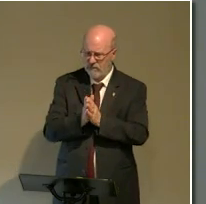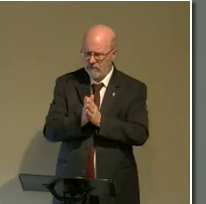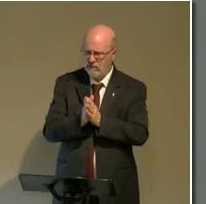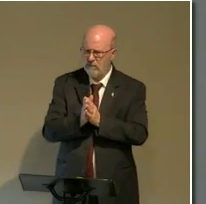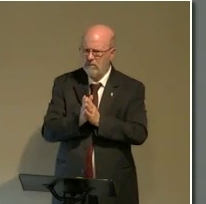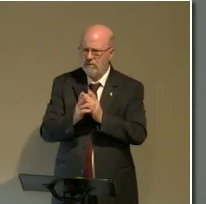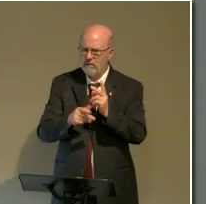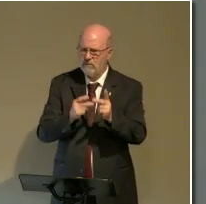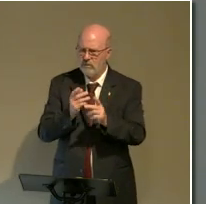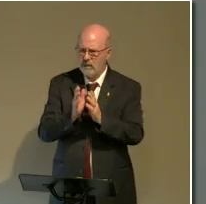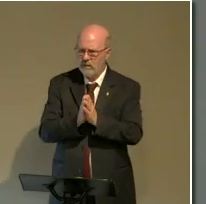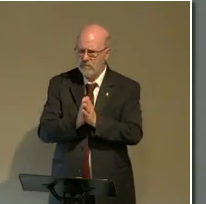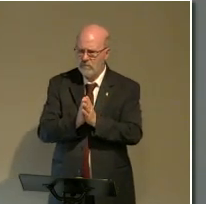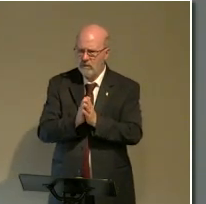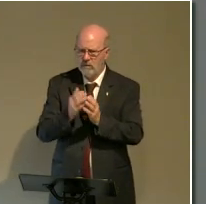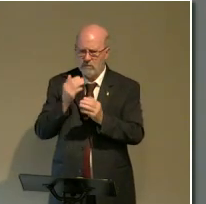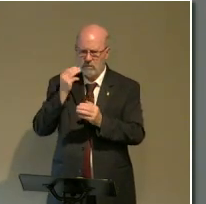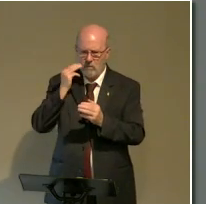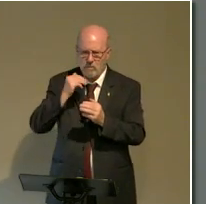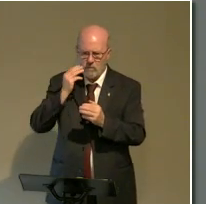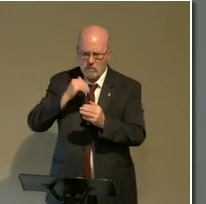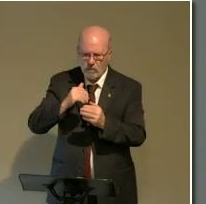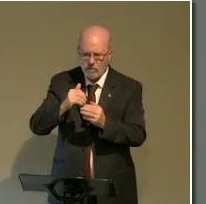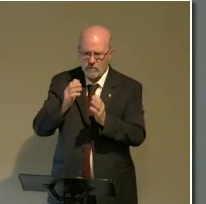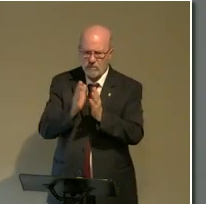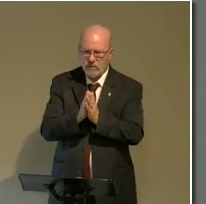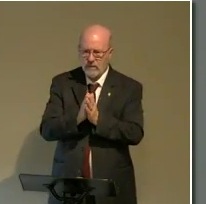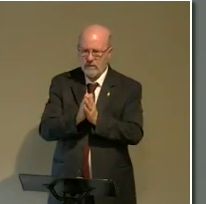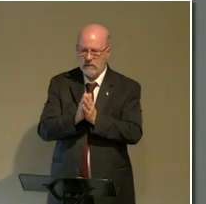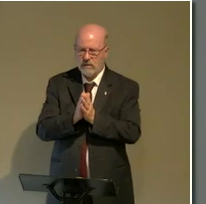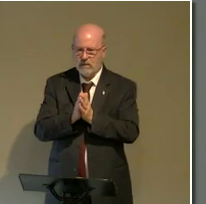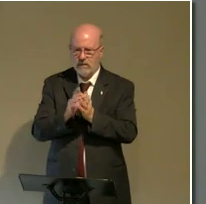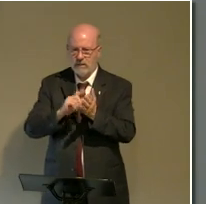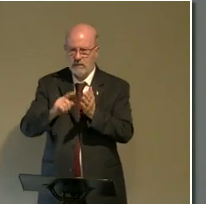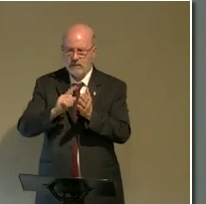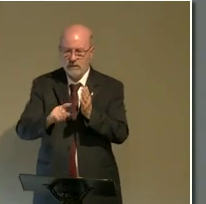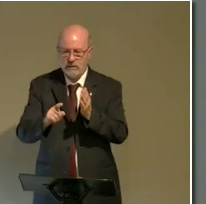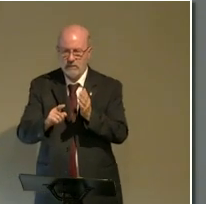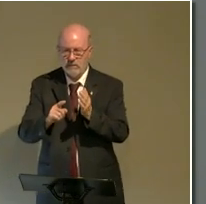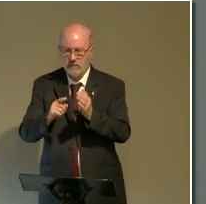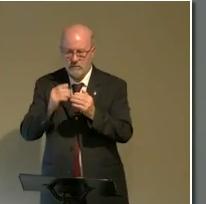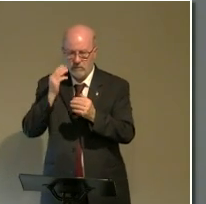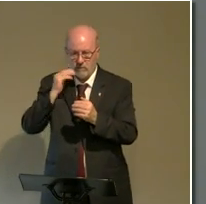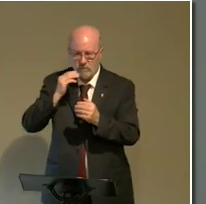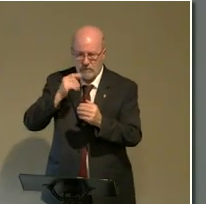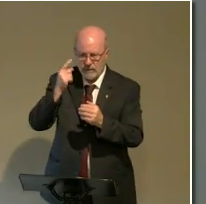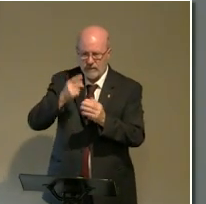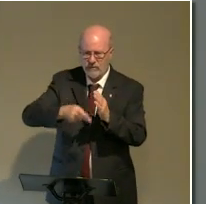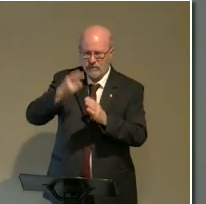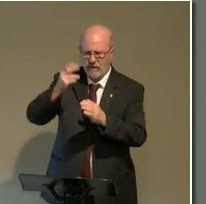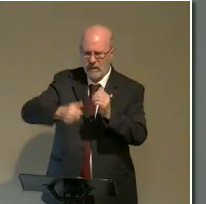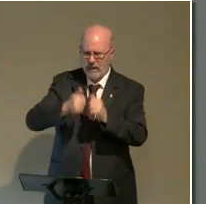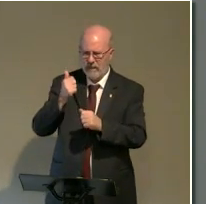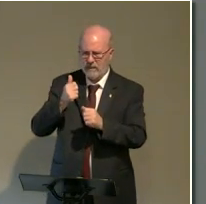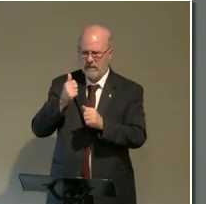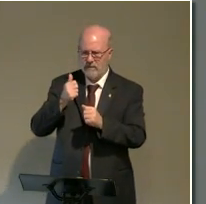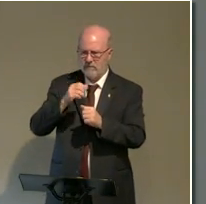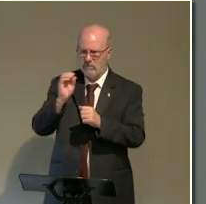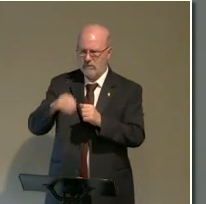what type of prayer? Mormons pray. Actually, Mormons, I checked the chart there. I think they're the highest